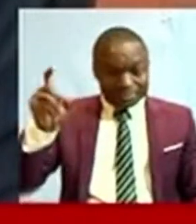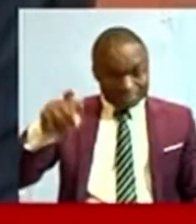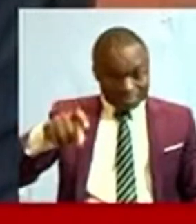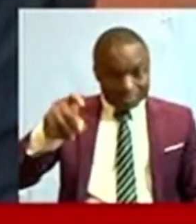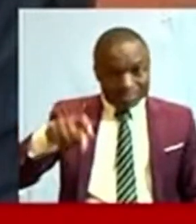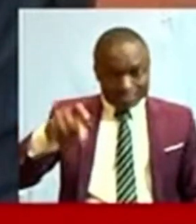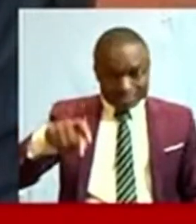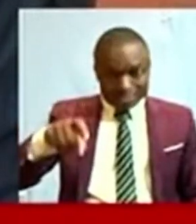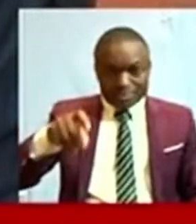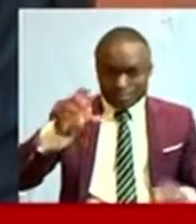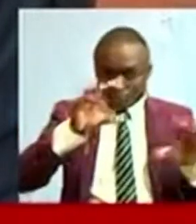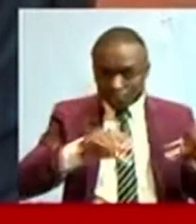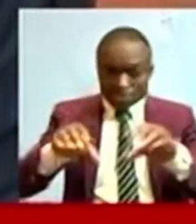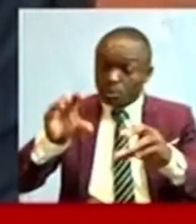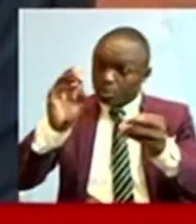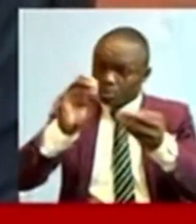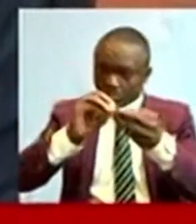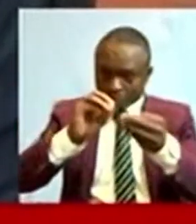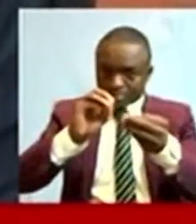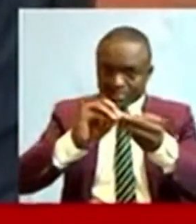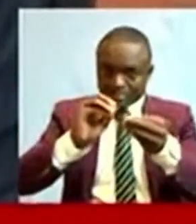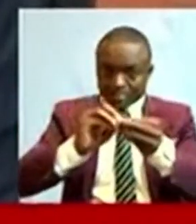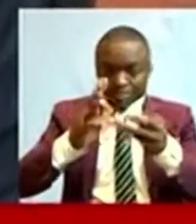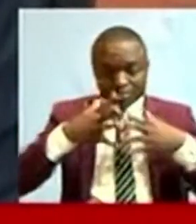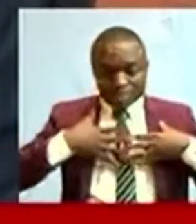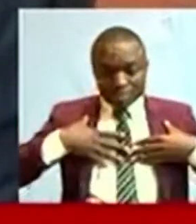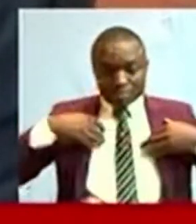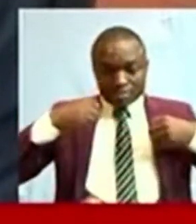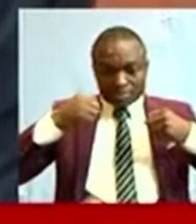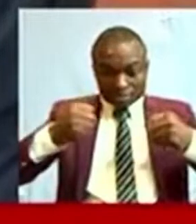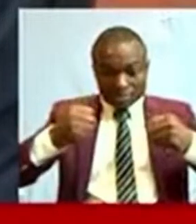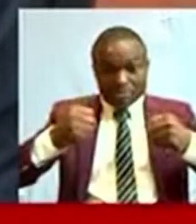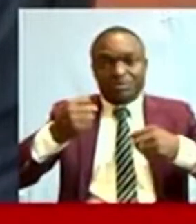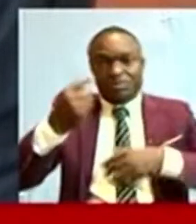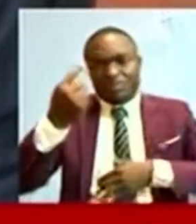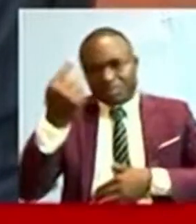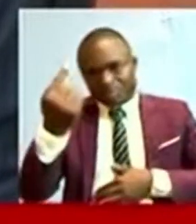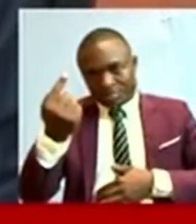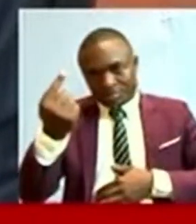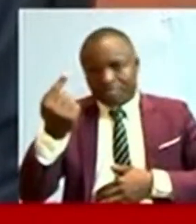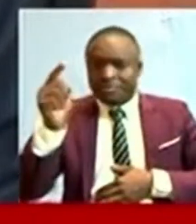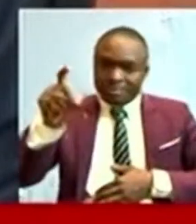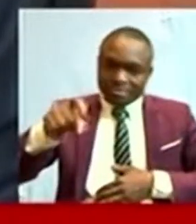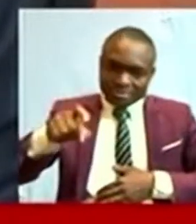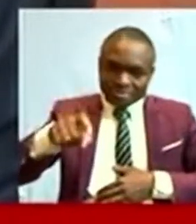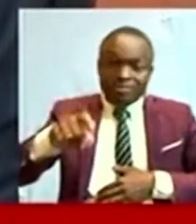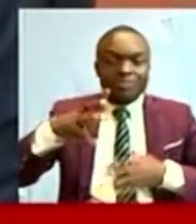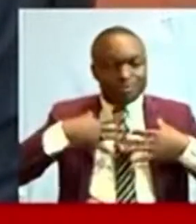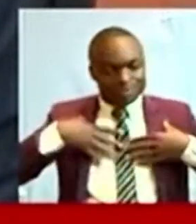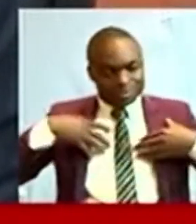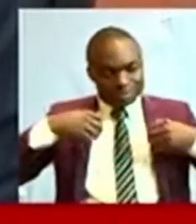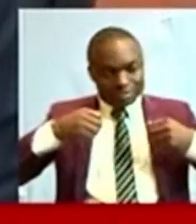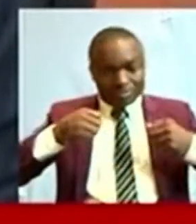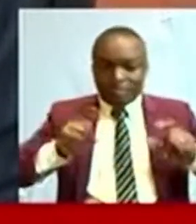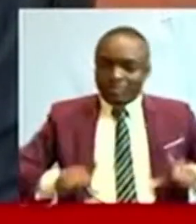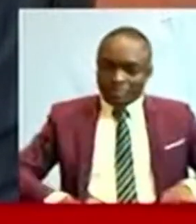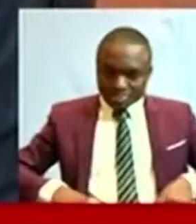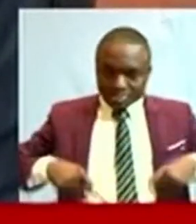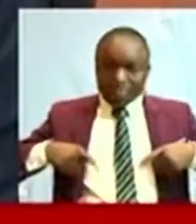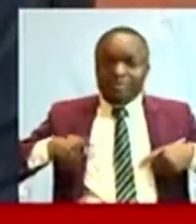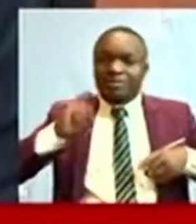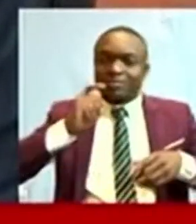really do a lot, considering that health is the number one requirement in all our lives. So definitely we need to do a